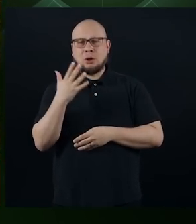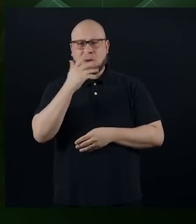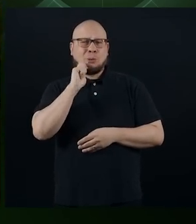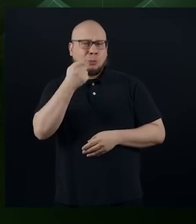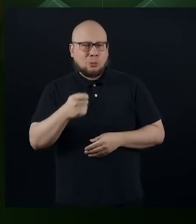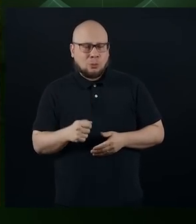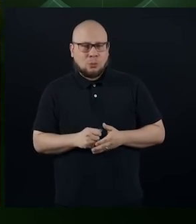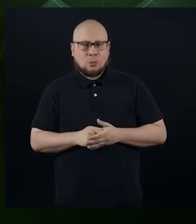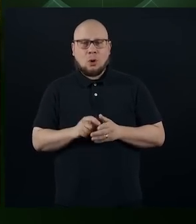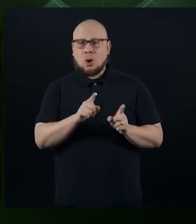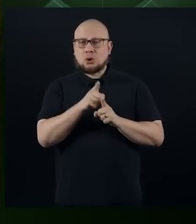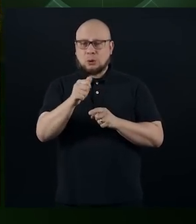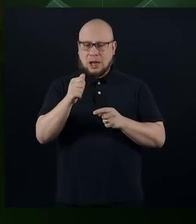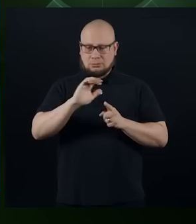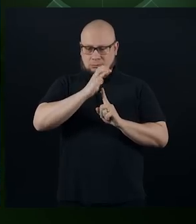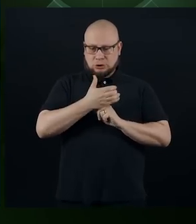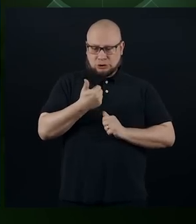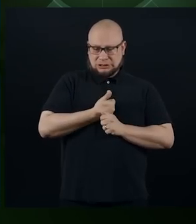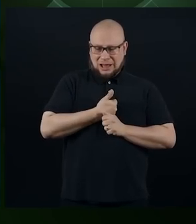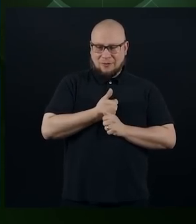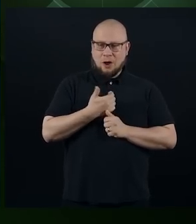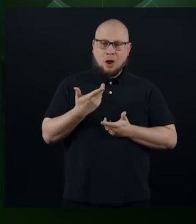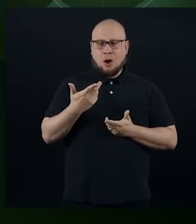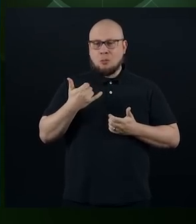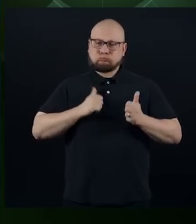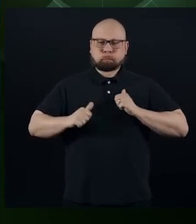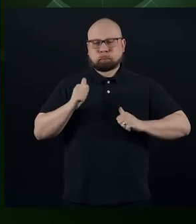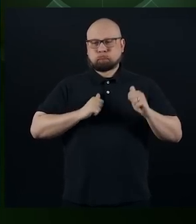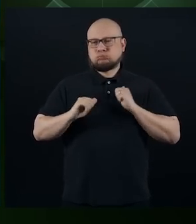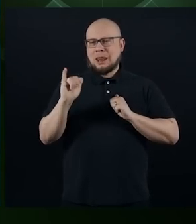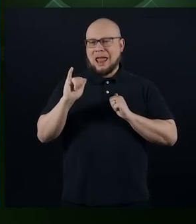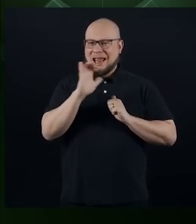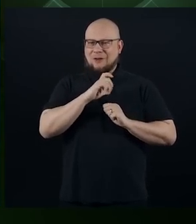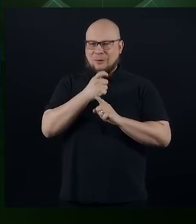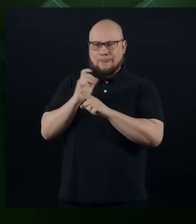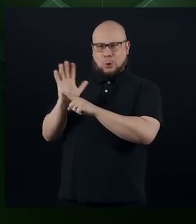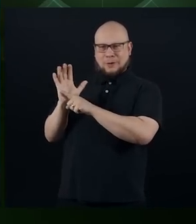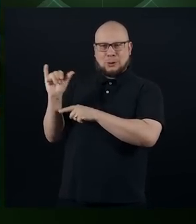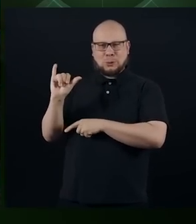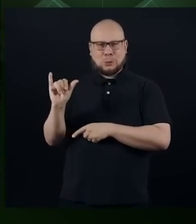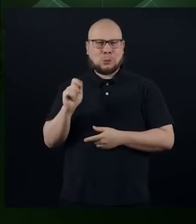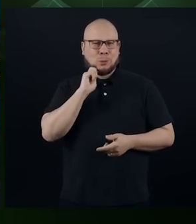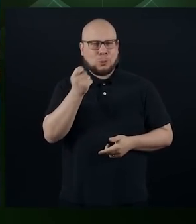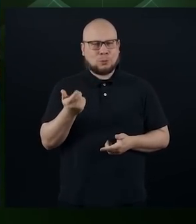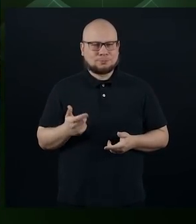can role play using these new ways to express themselves.